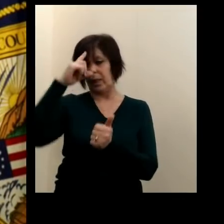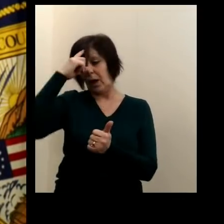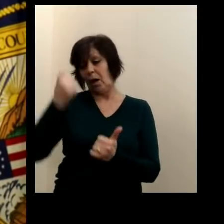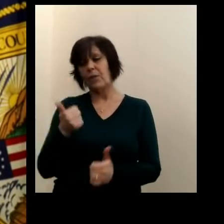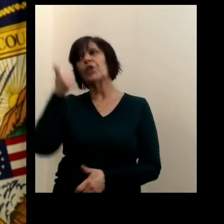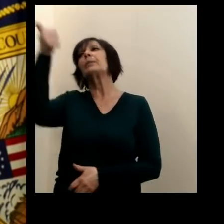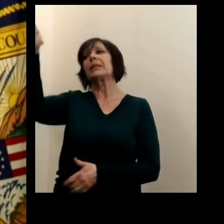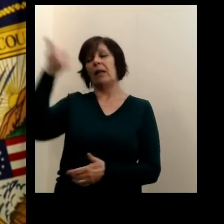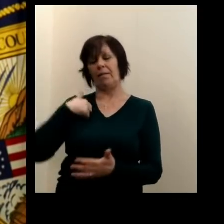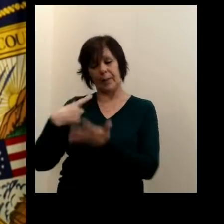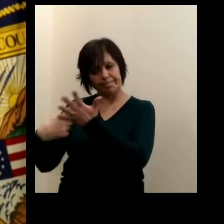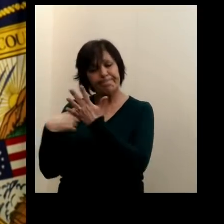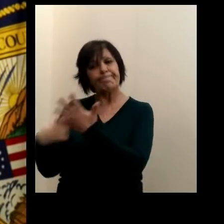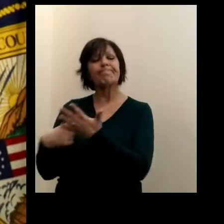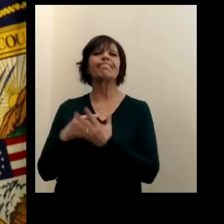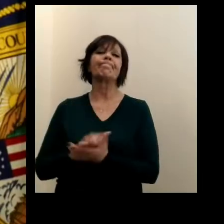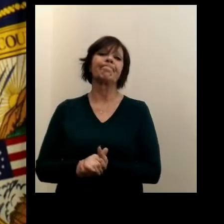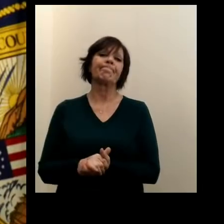himself.